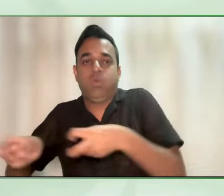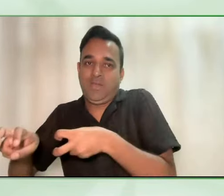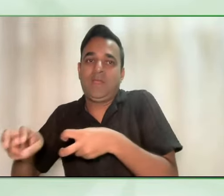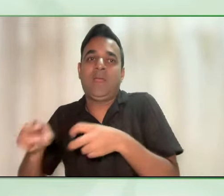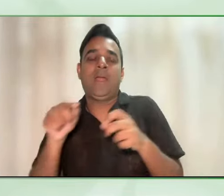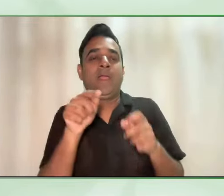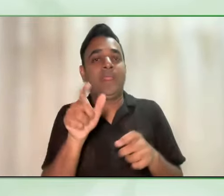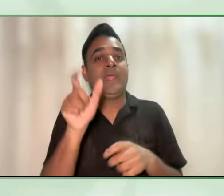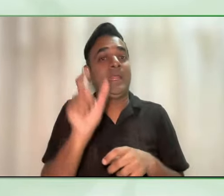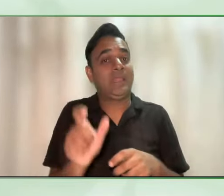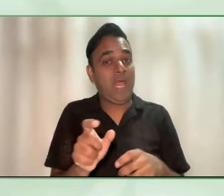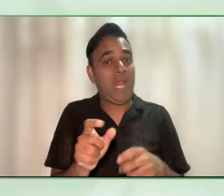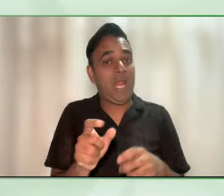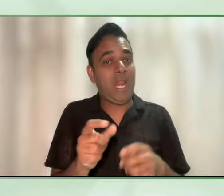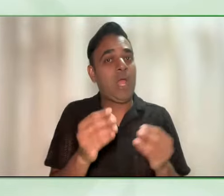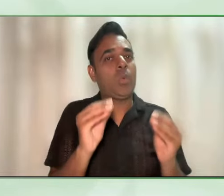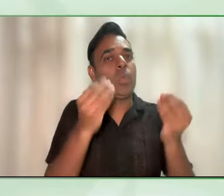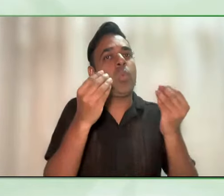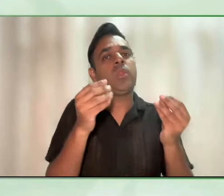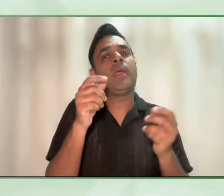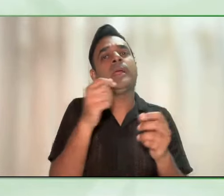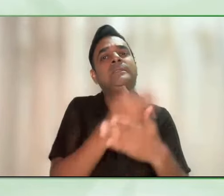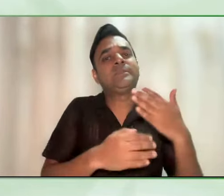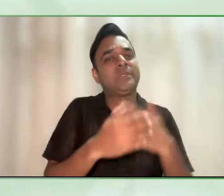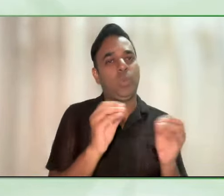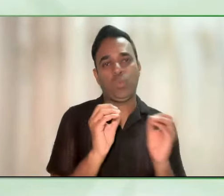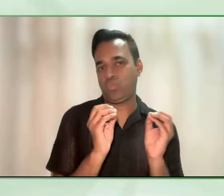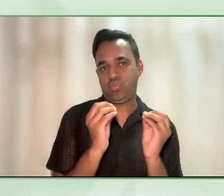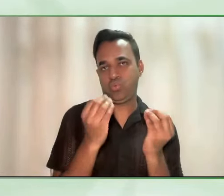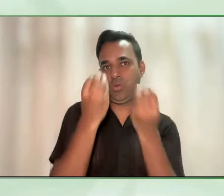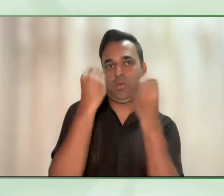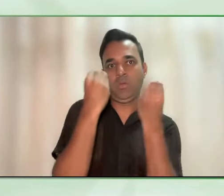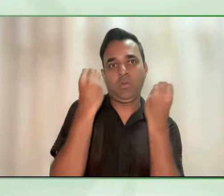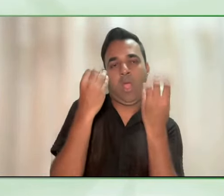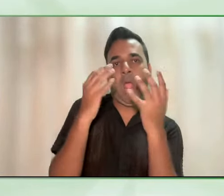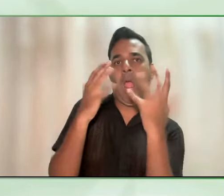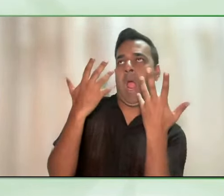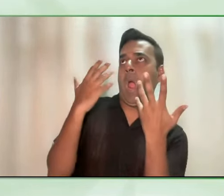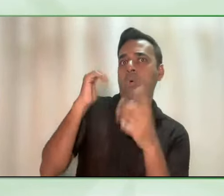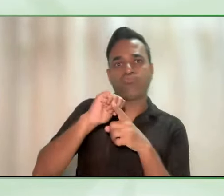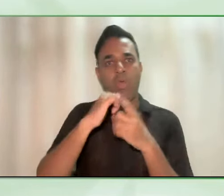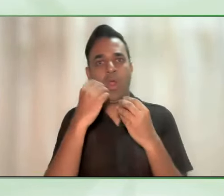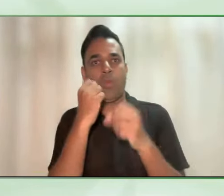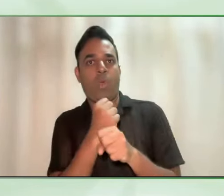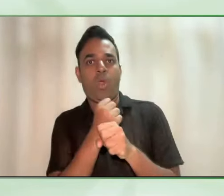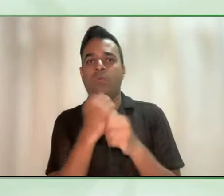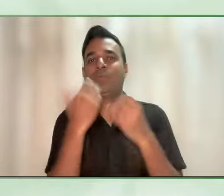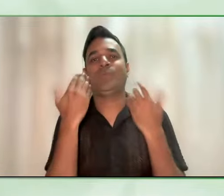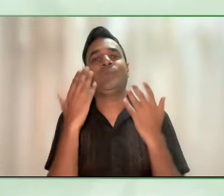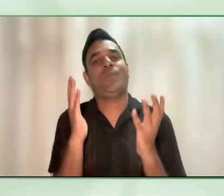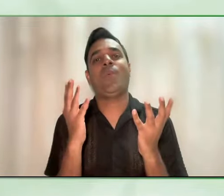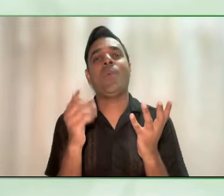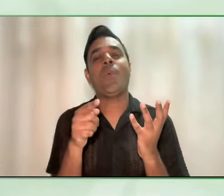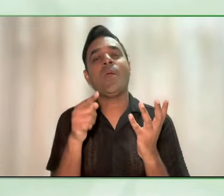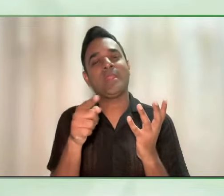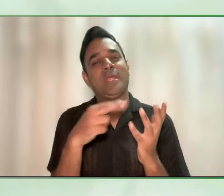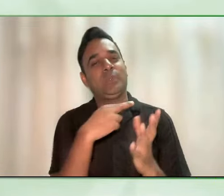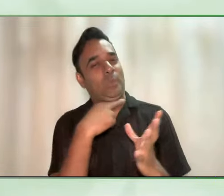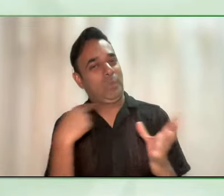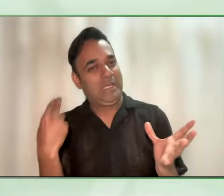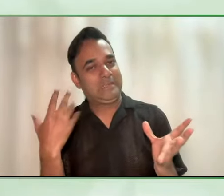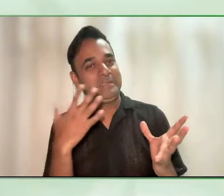before that the young people finishes their school studies. To do this, service provider must support families